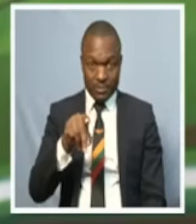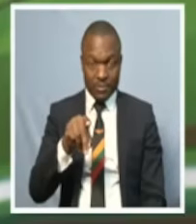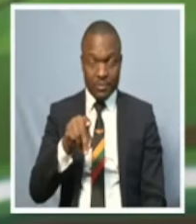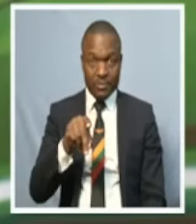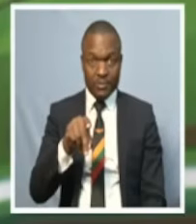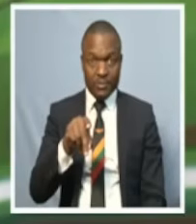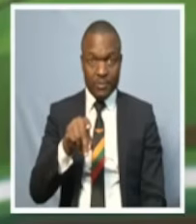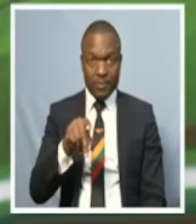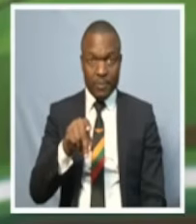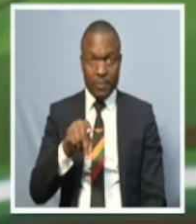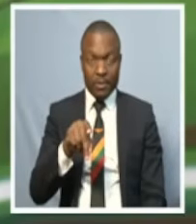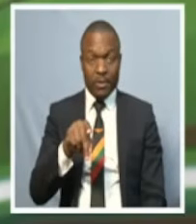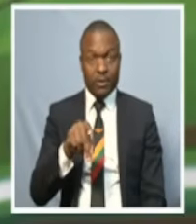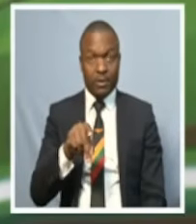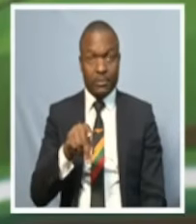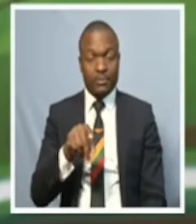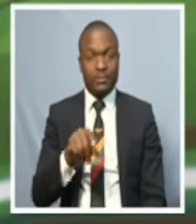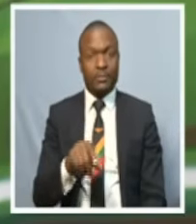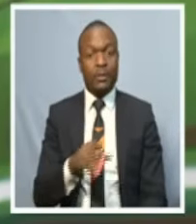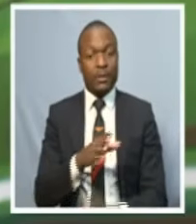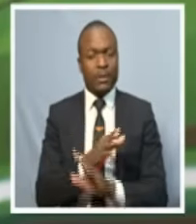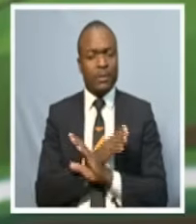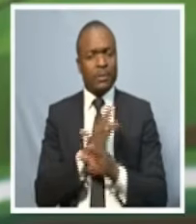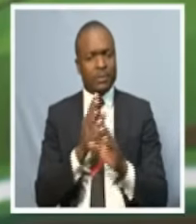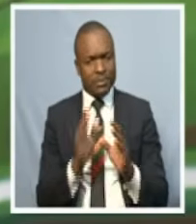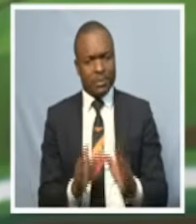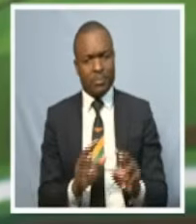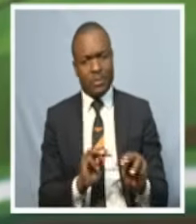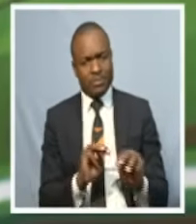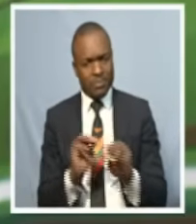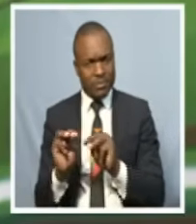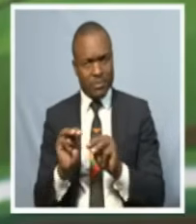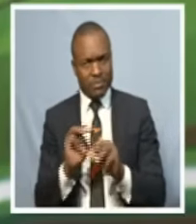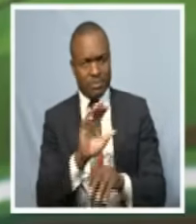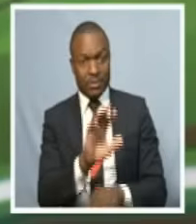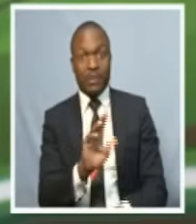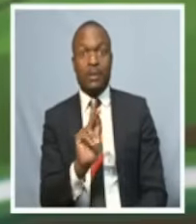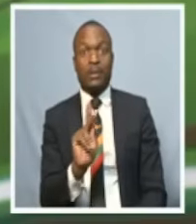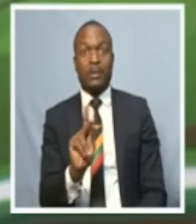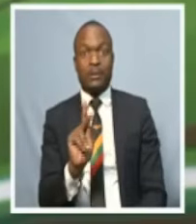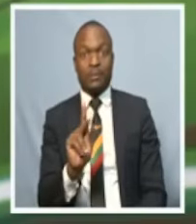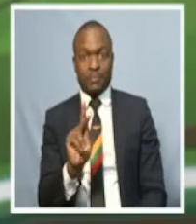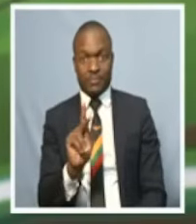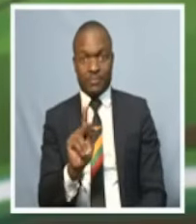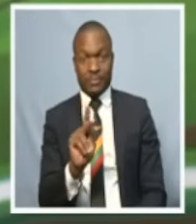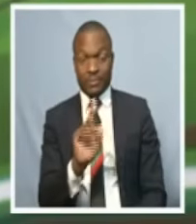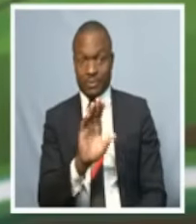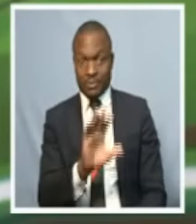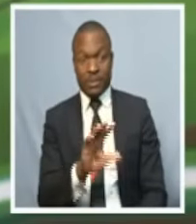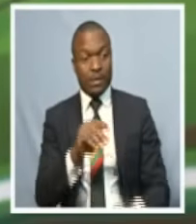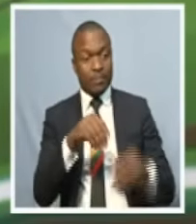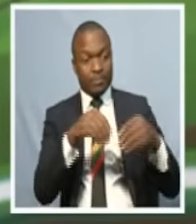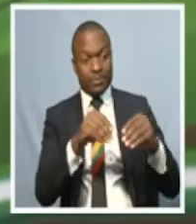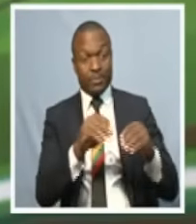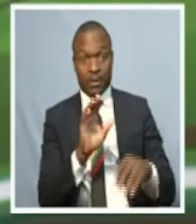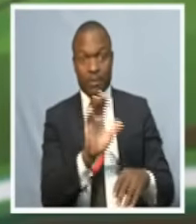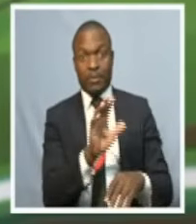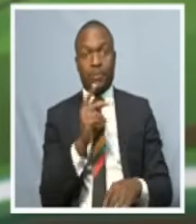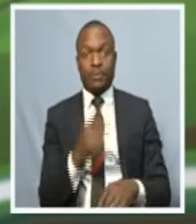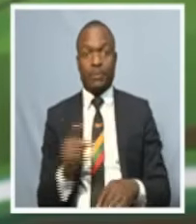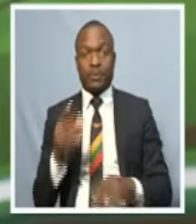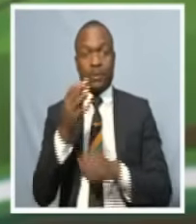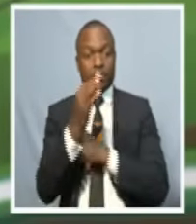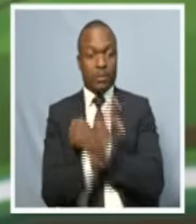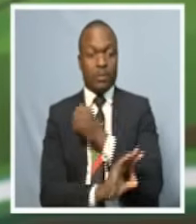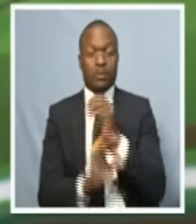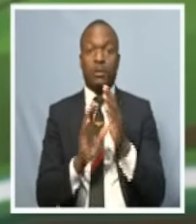Zambian homeowners near Kamwala Remand Prison who are allegedly being pressured into selling their properties to foreign